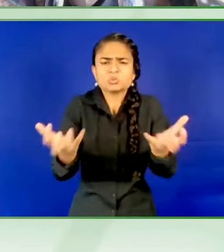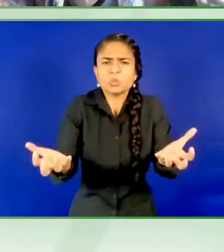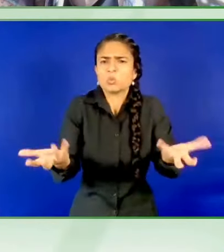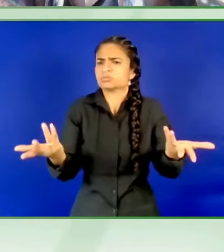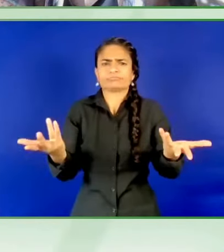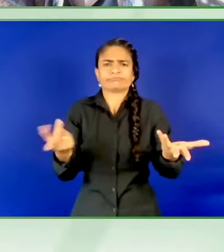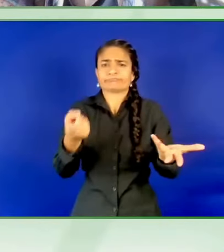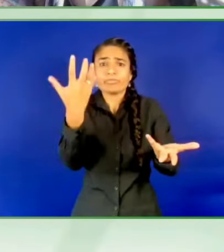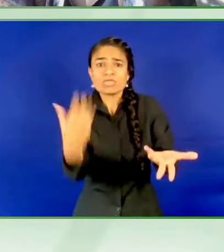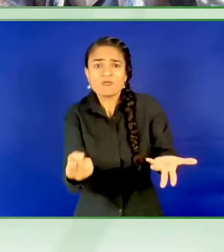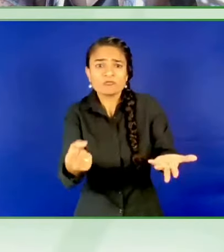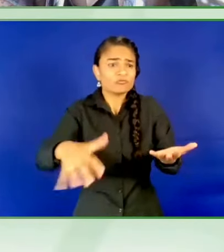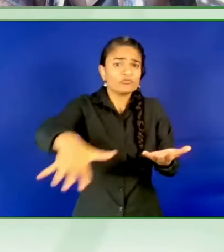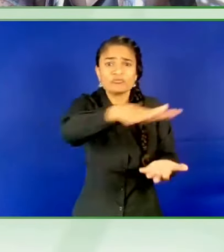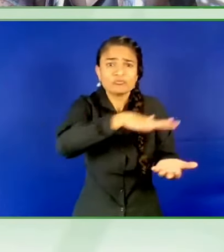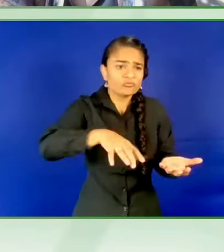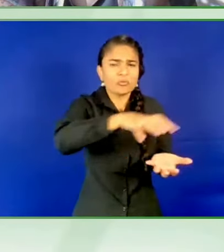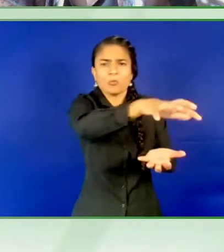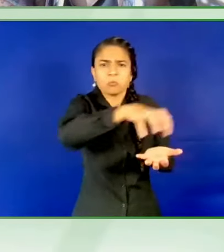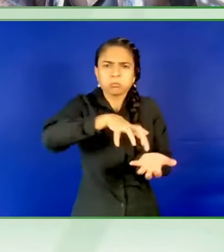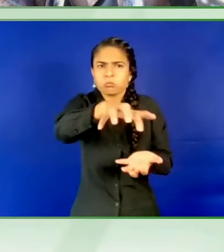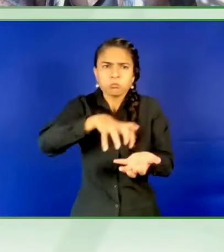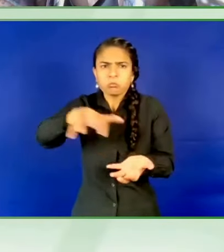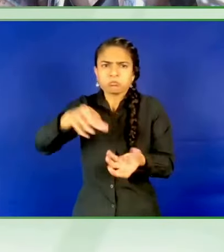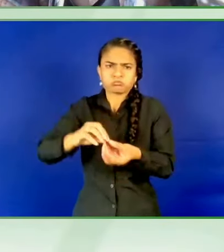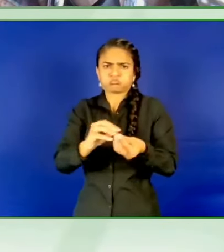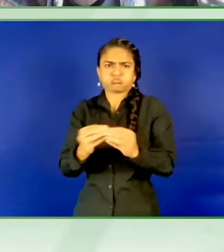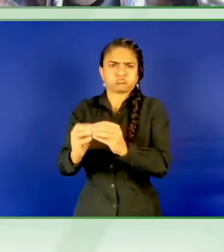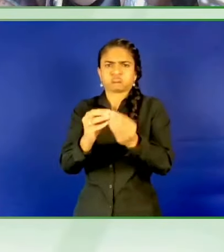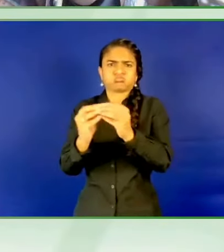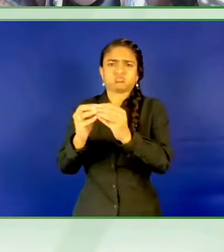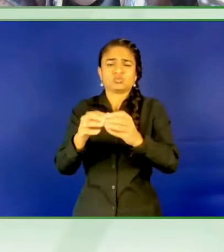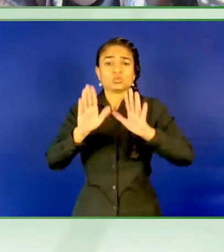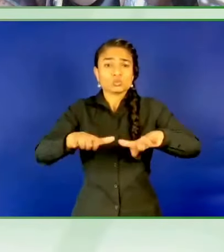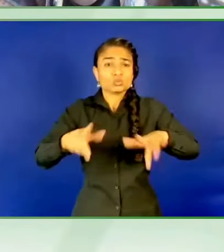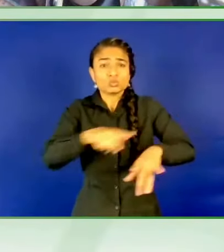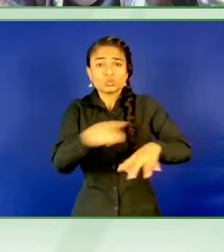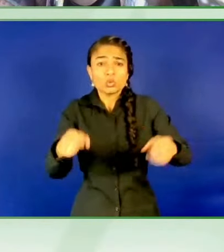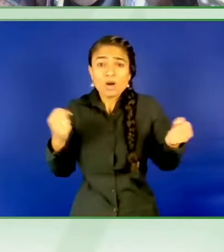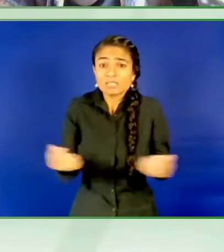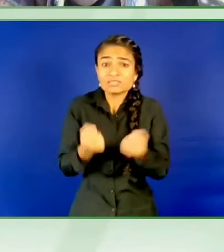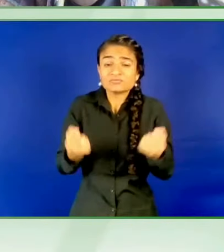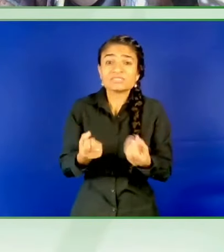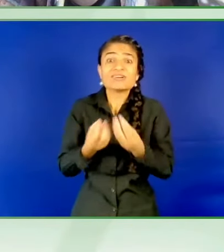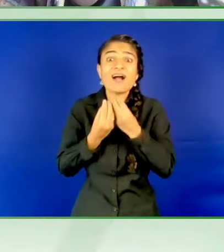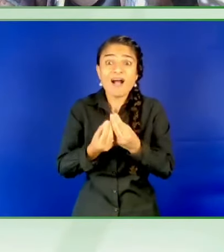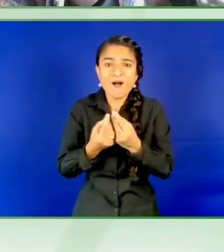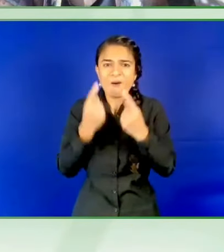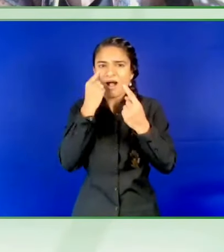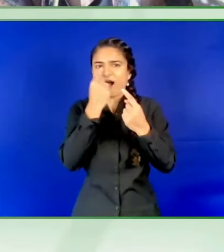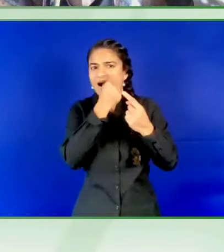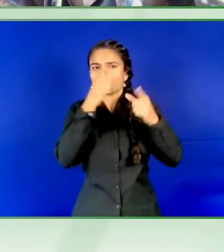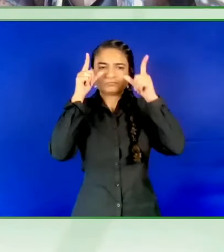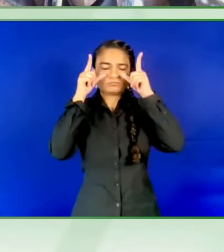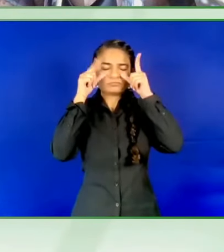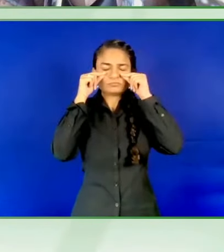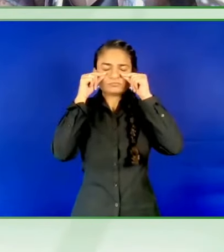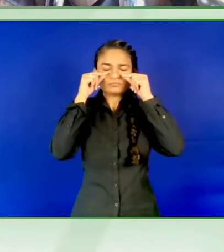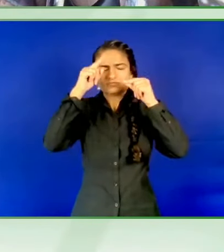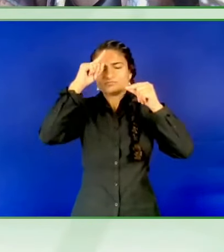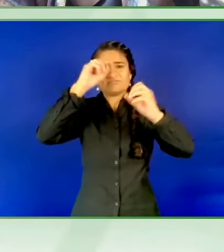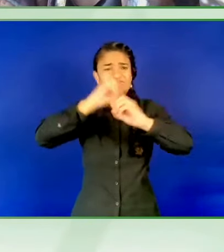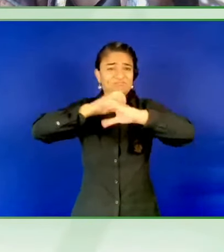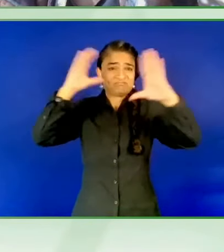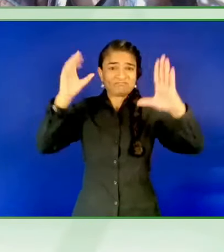to generate empathy among other children. In the next slide, I'm showing another way we have been using